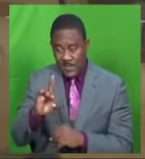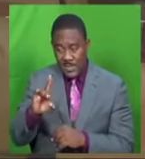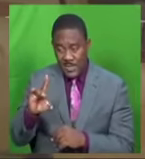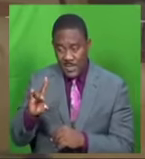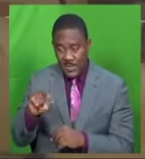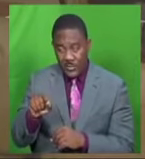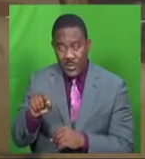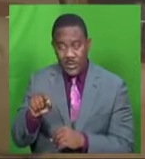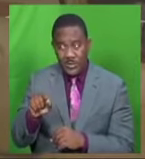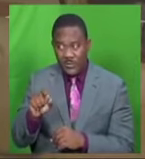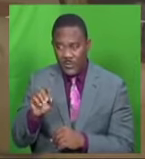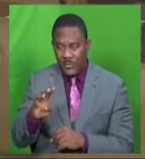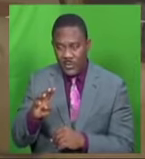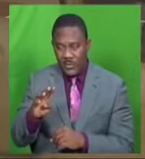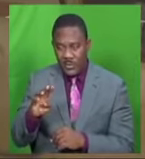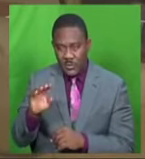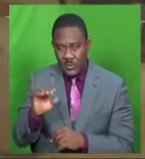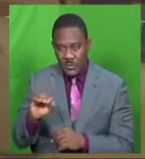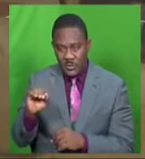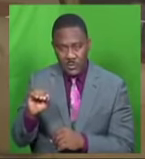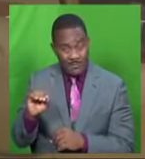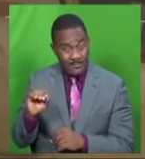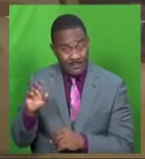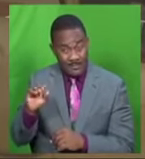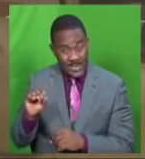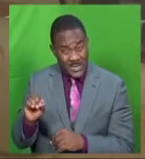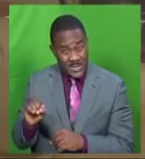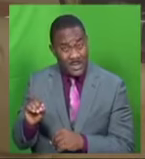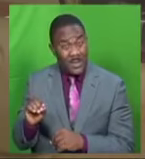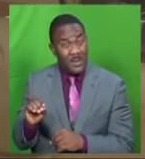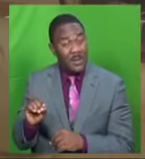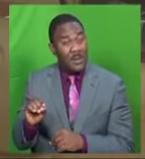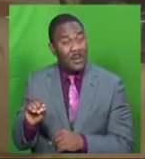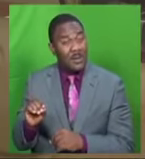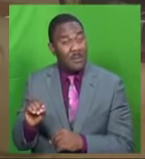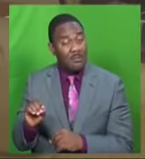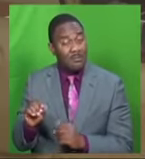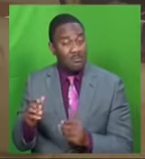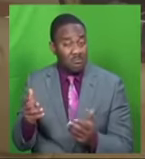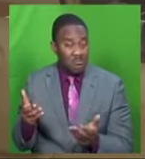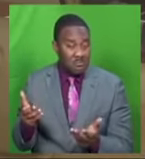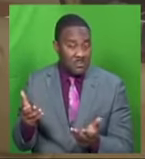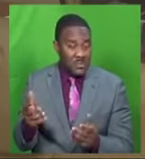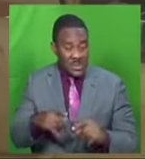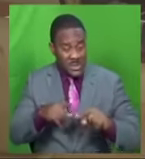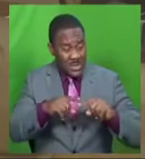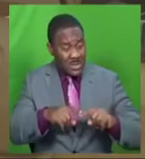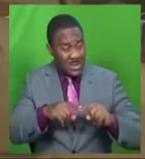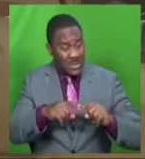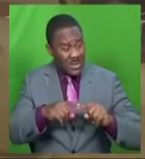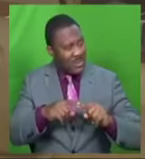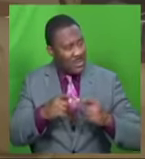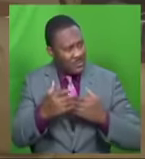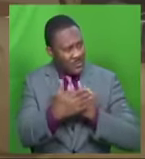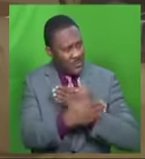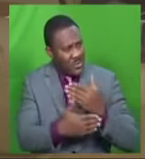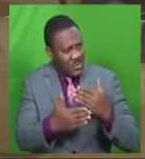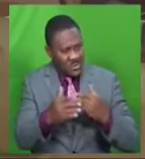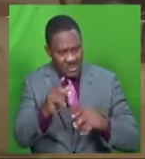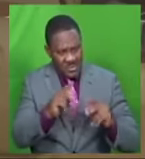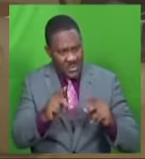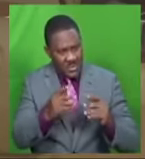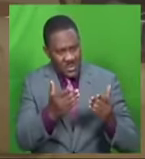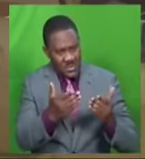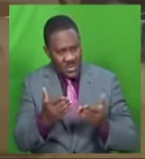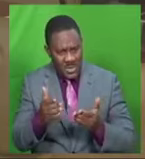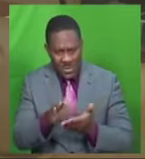88.40% of the budget. Is this a serious country? You rely on donors for water supply and sanitation,